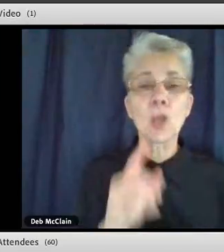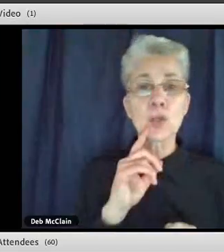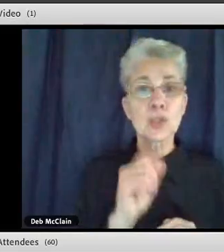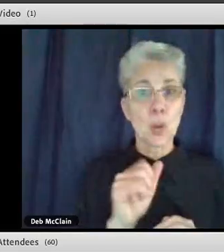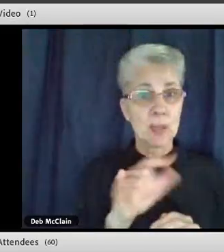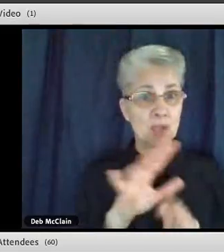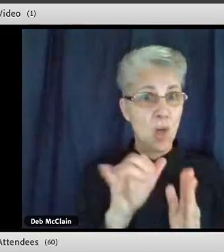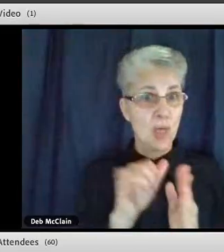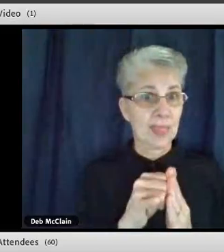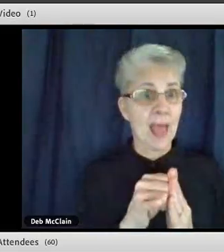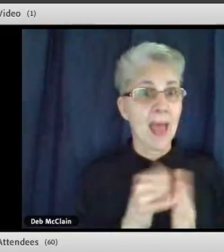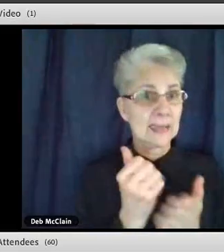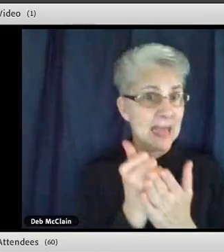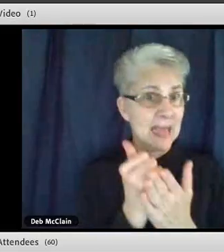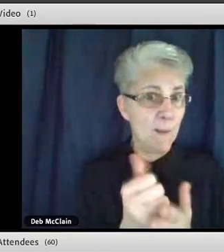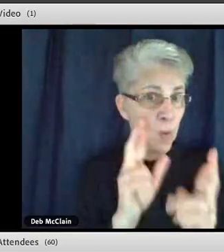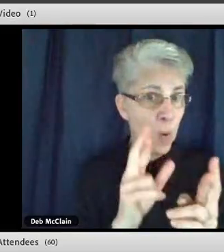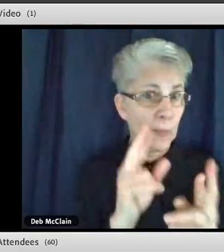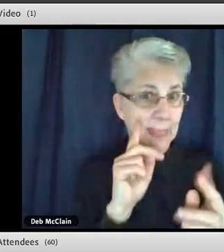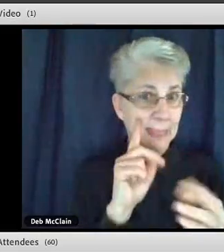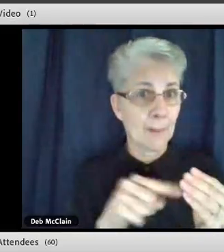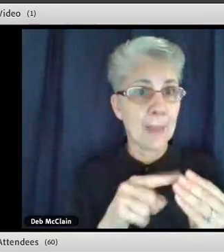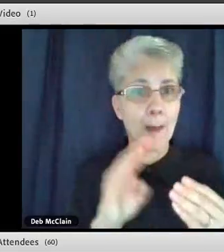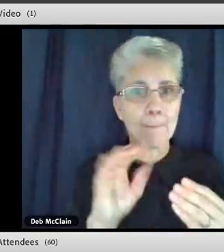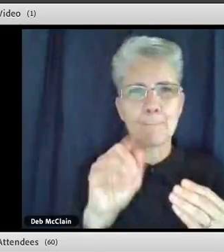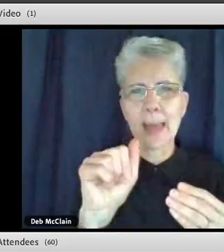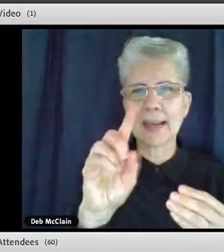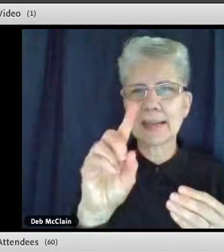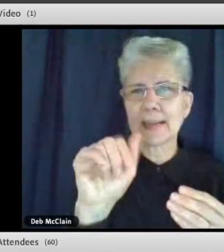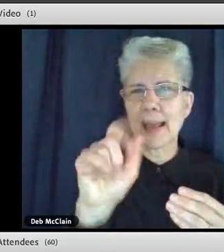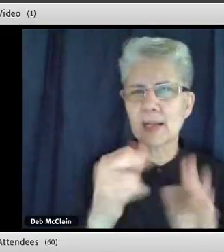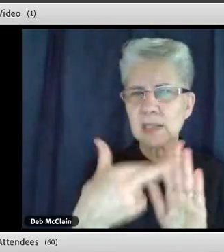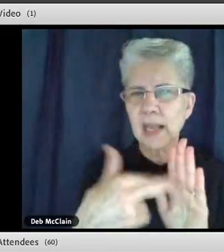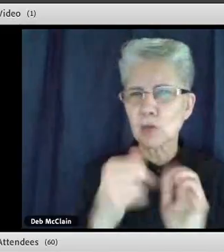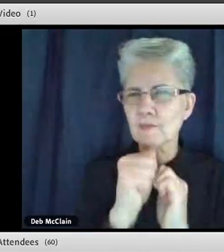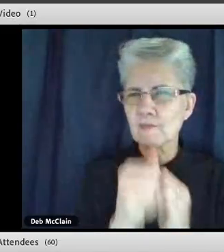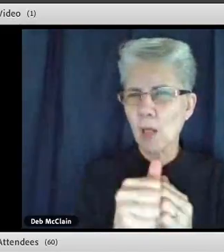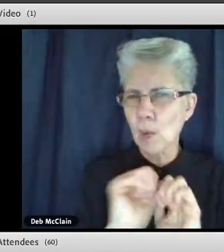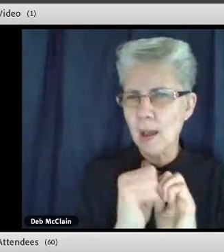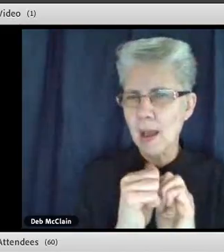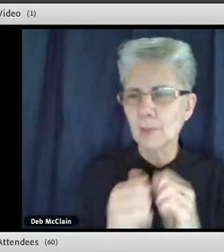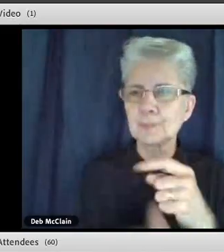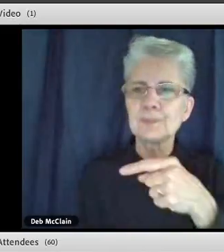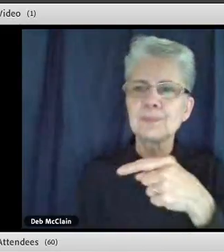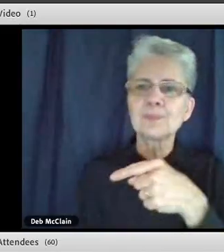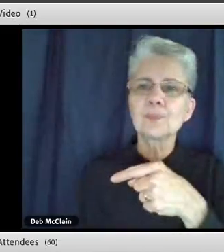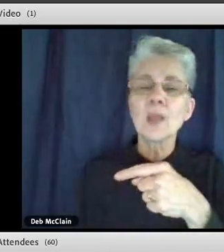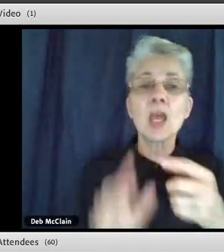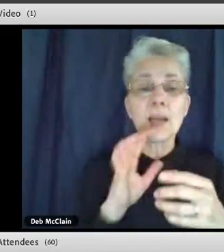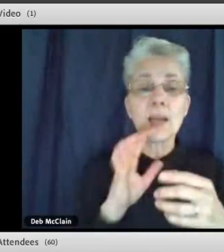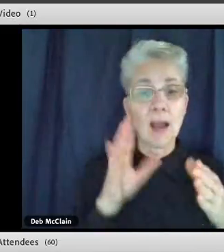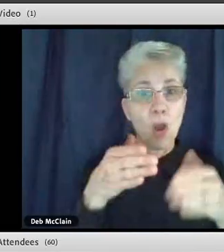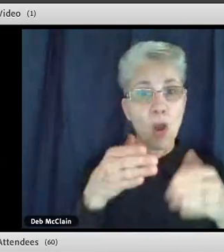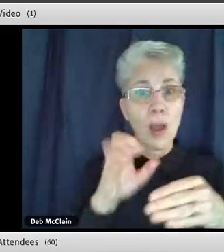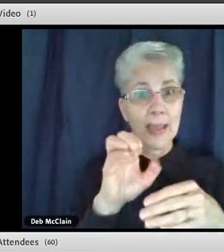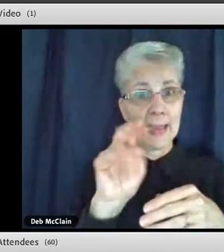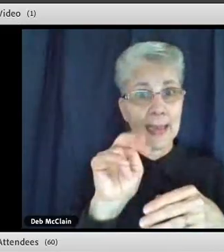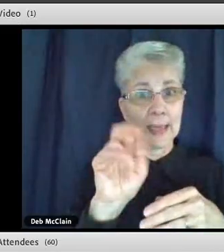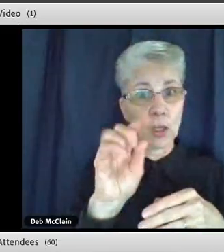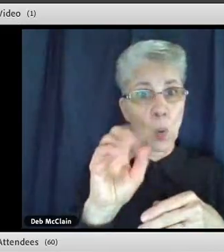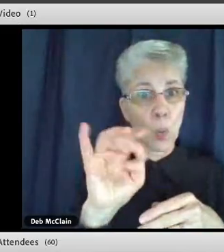that's helpful in thinking about metadata standards. So speaking of encoding, so here